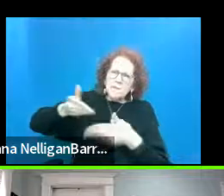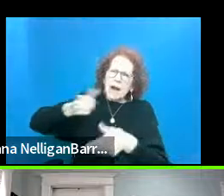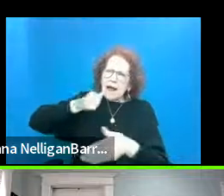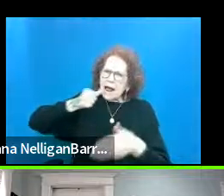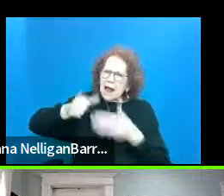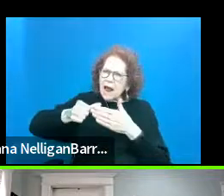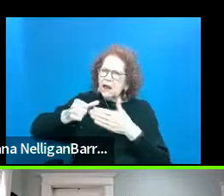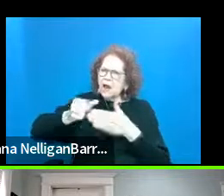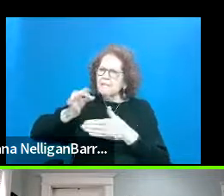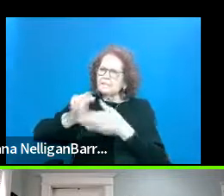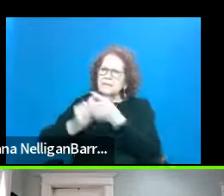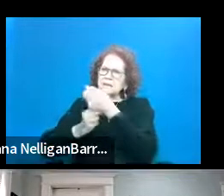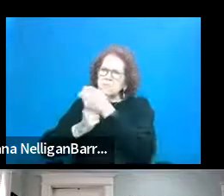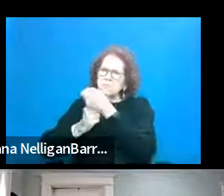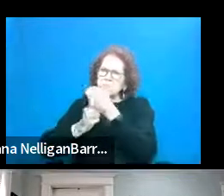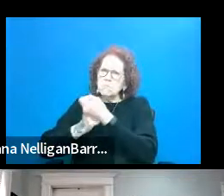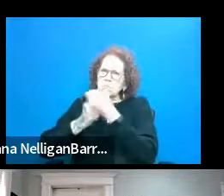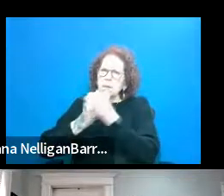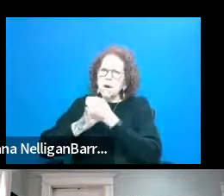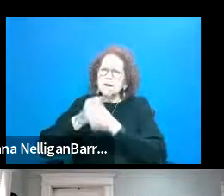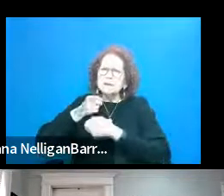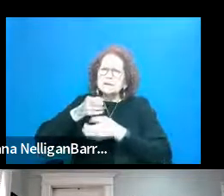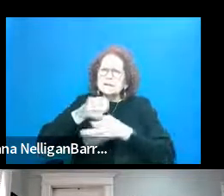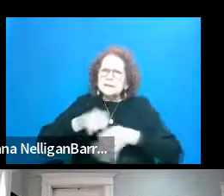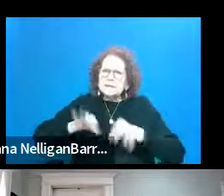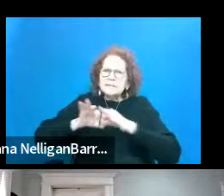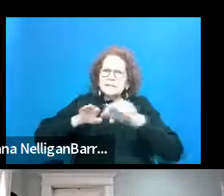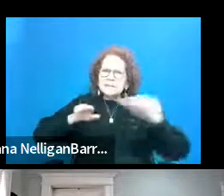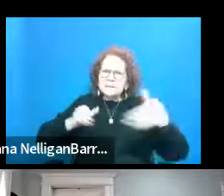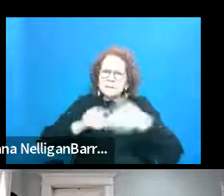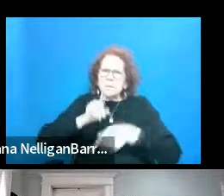of introductory number 160?